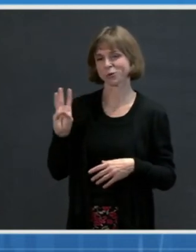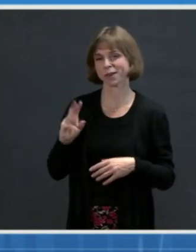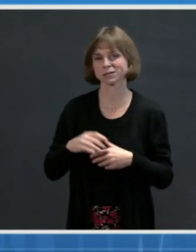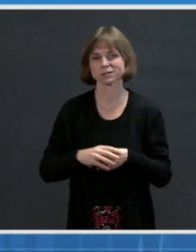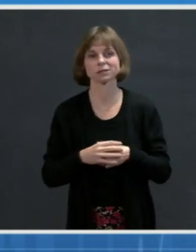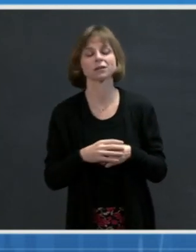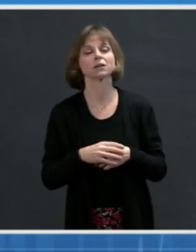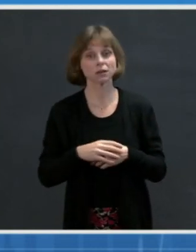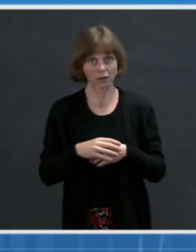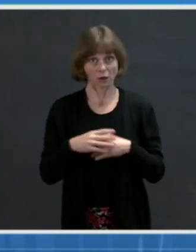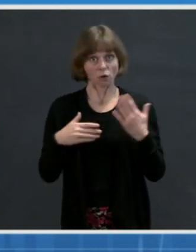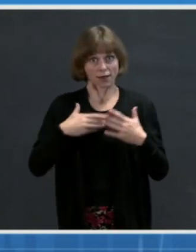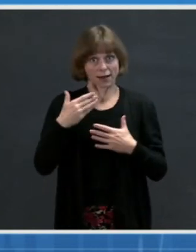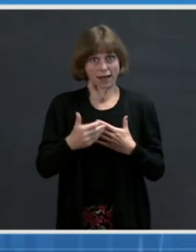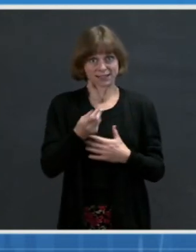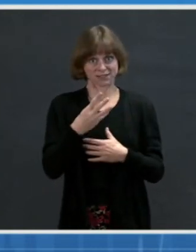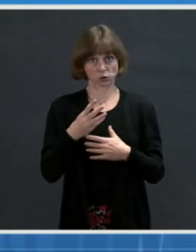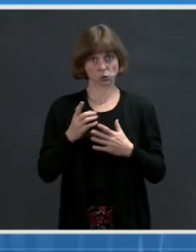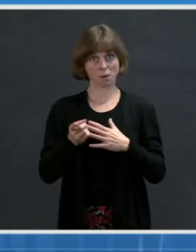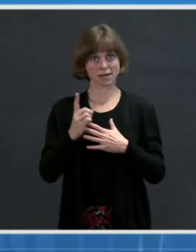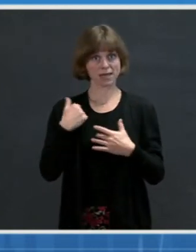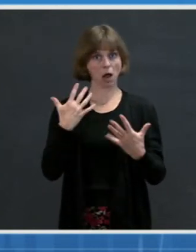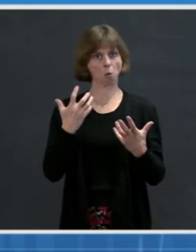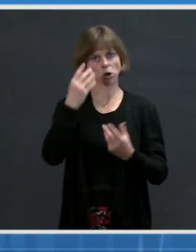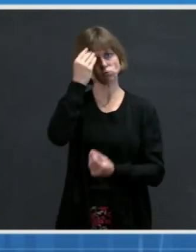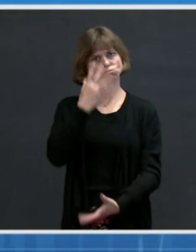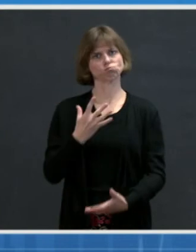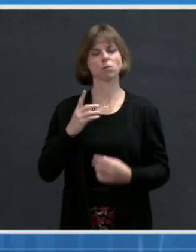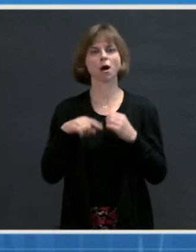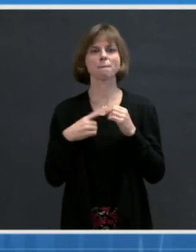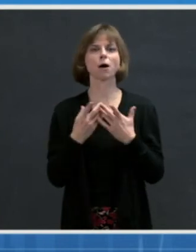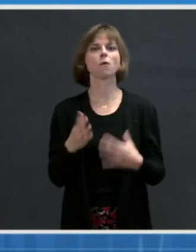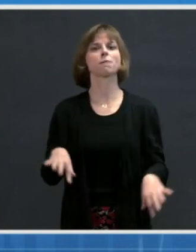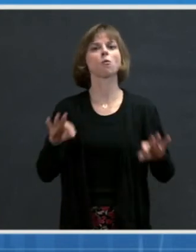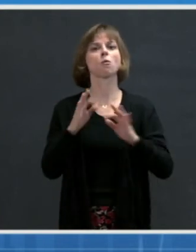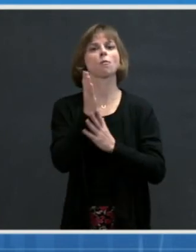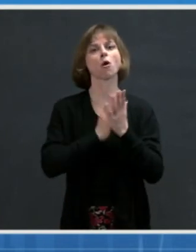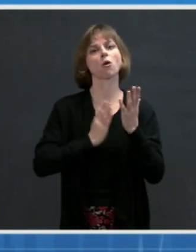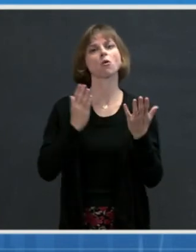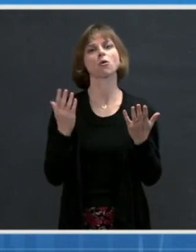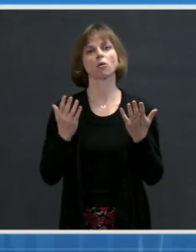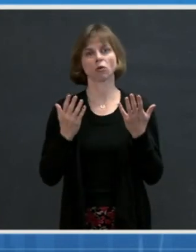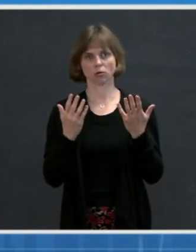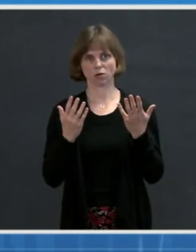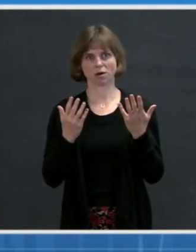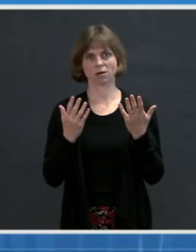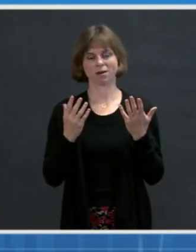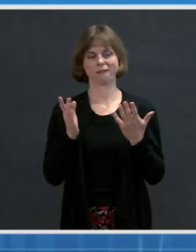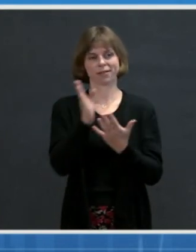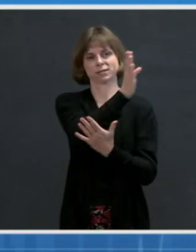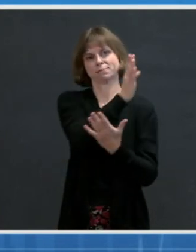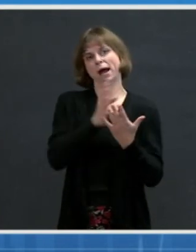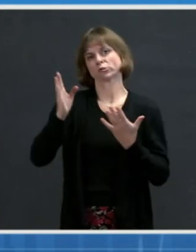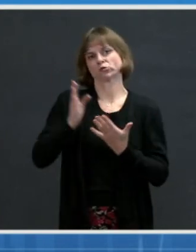over the next couple of minutes is just update you on an important component of the spectrum